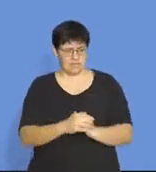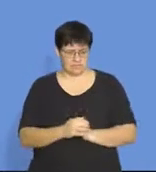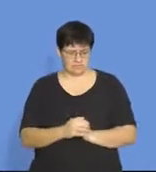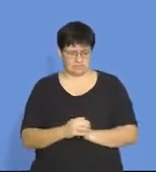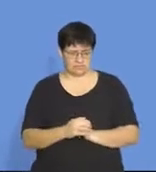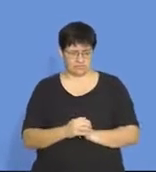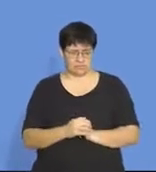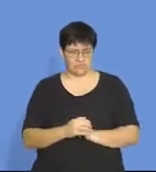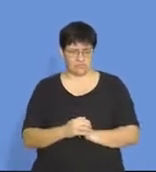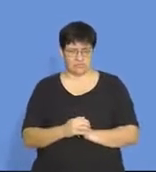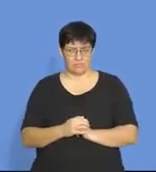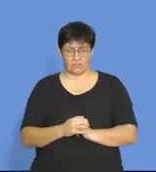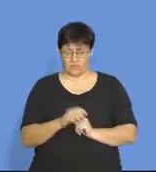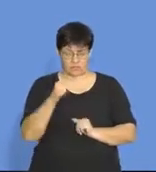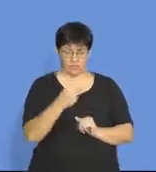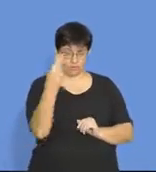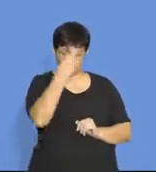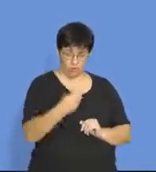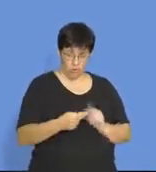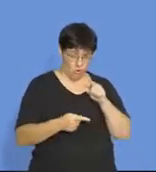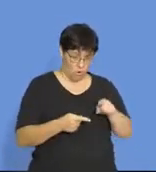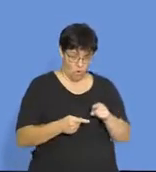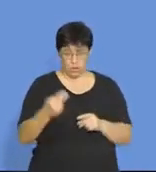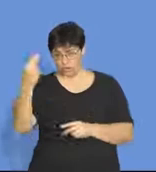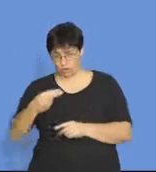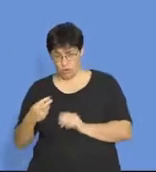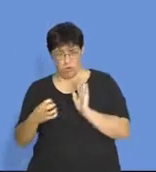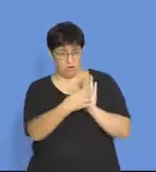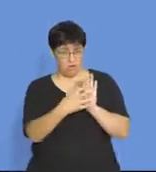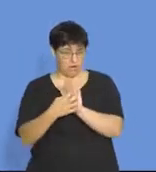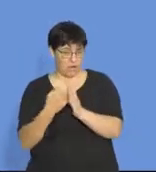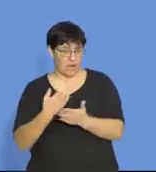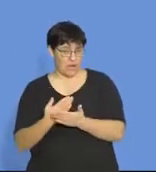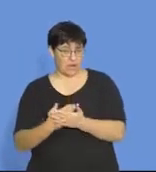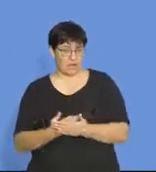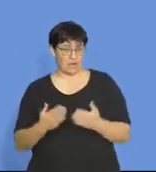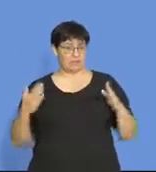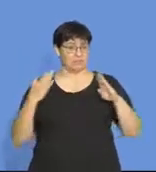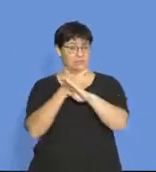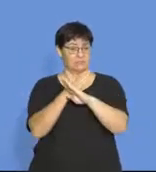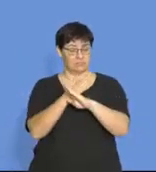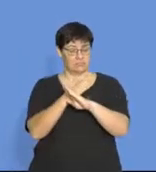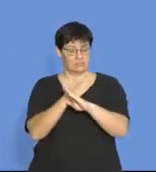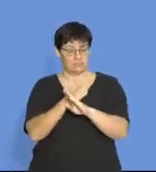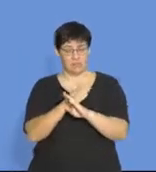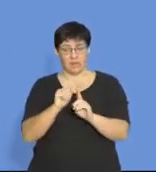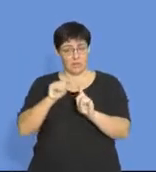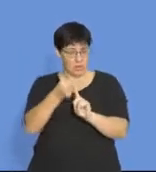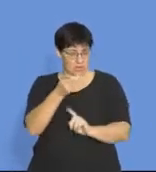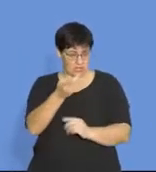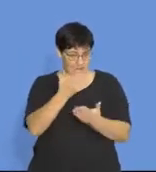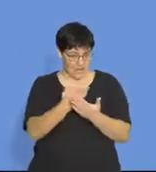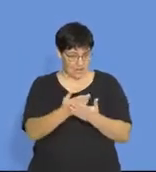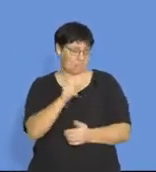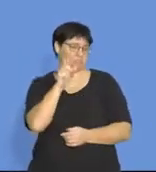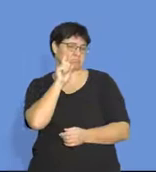this mean? Can I draw this graph and can I draw this graph? Will they intersect at this point of